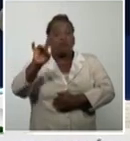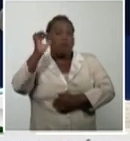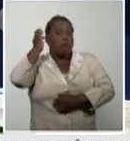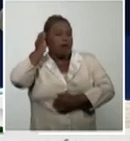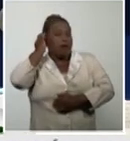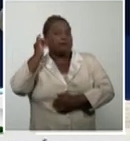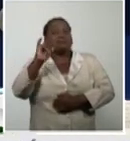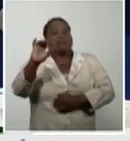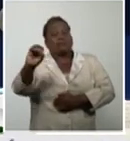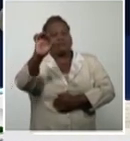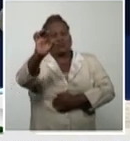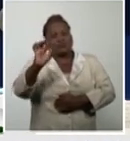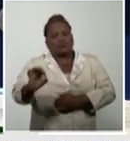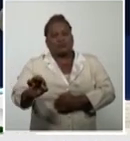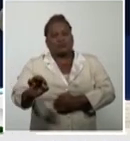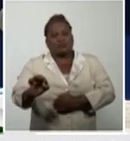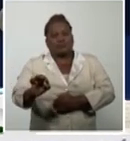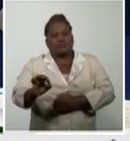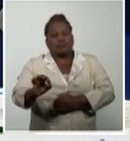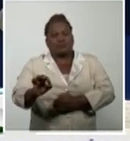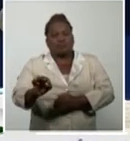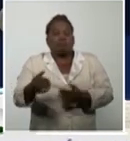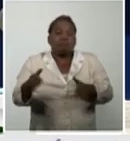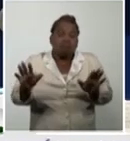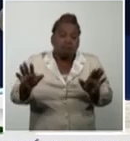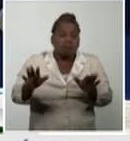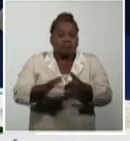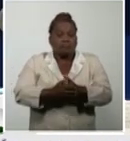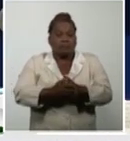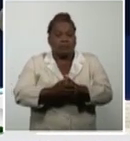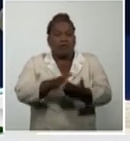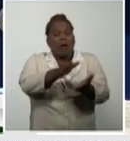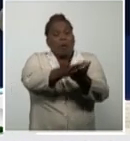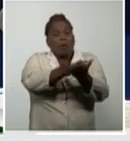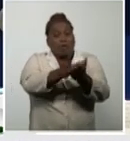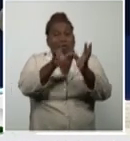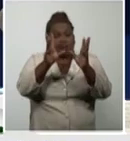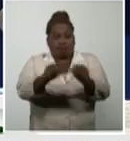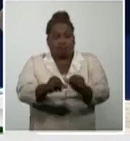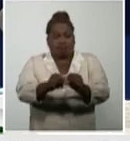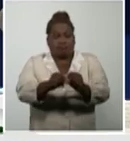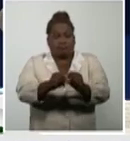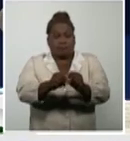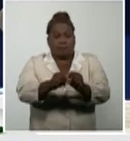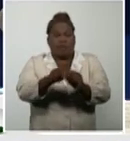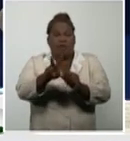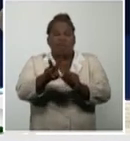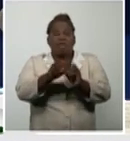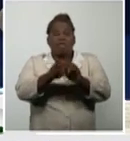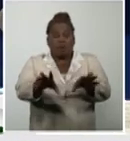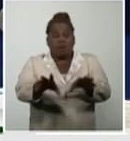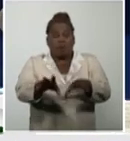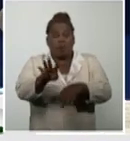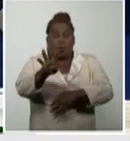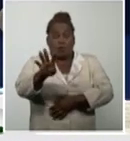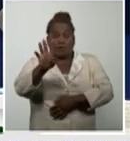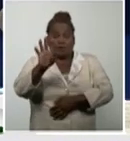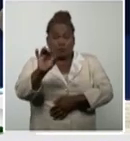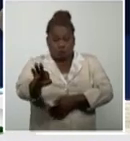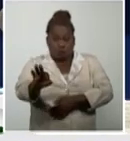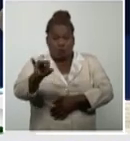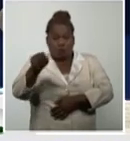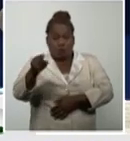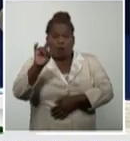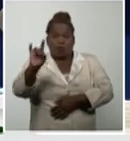weeks, 7%. The female sex is ahead with 9 cases out of yesterday's